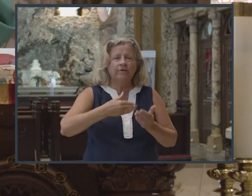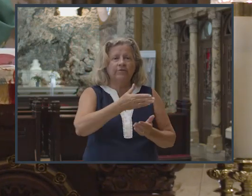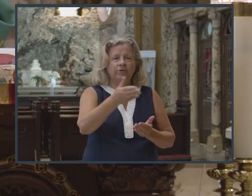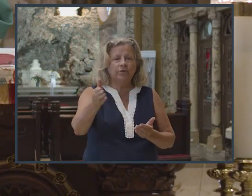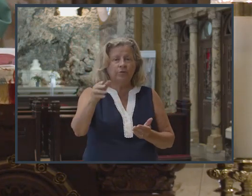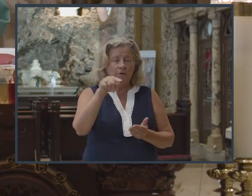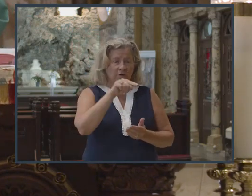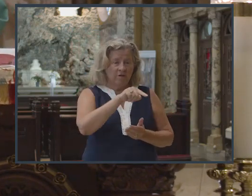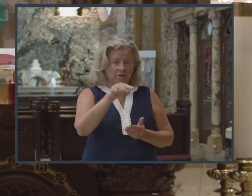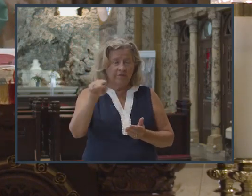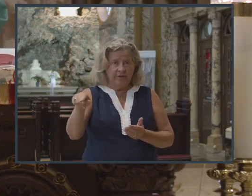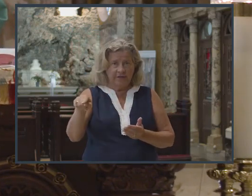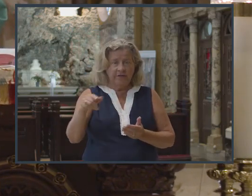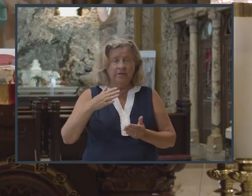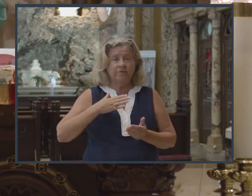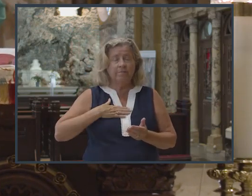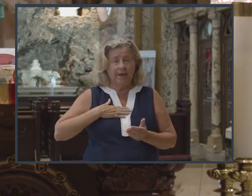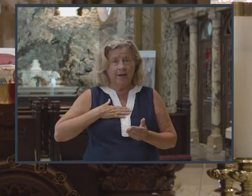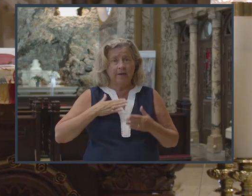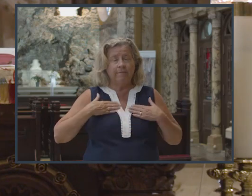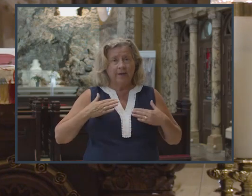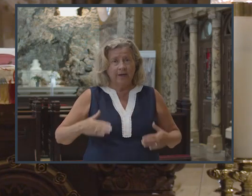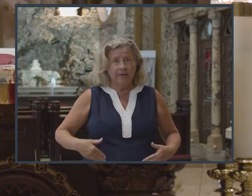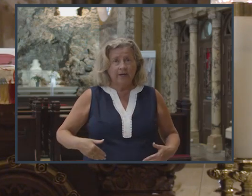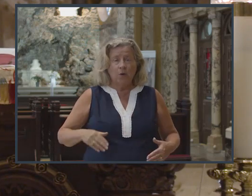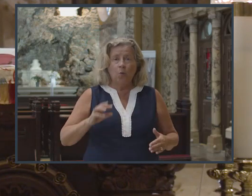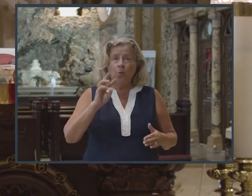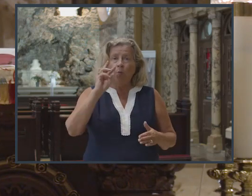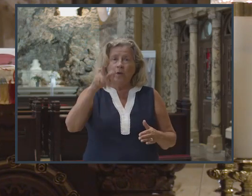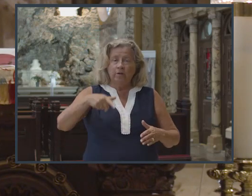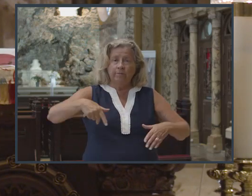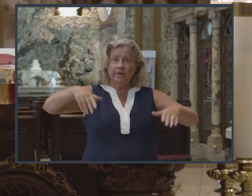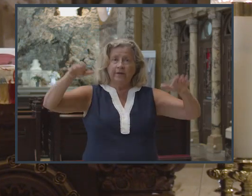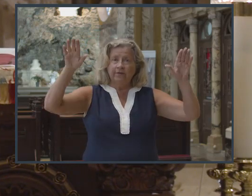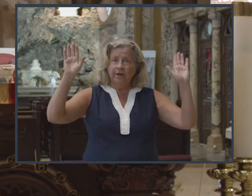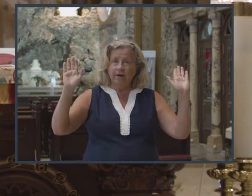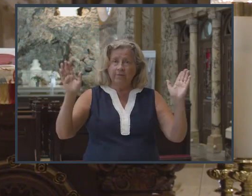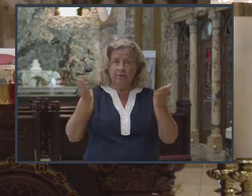my body, which will be given up for you.